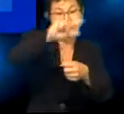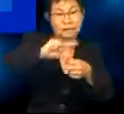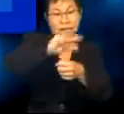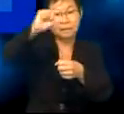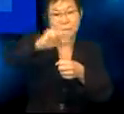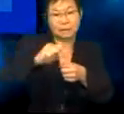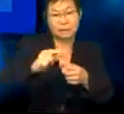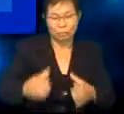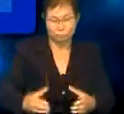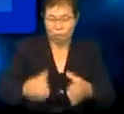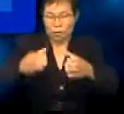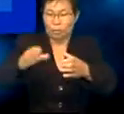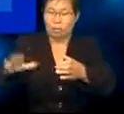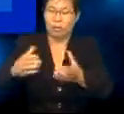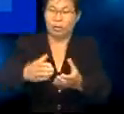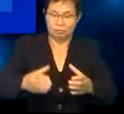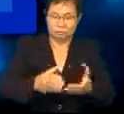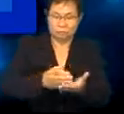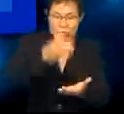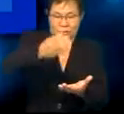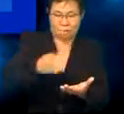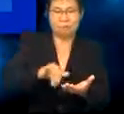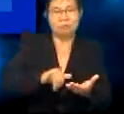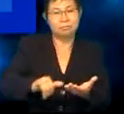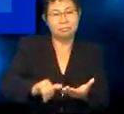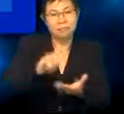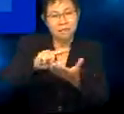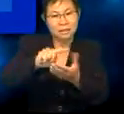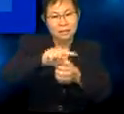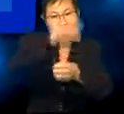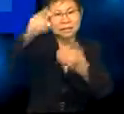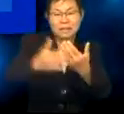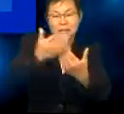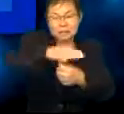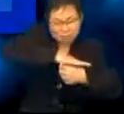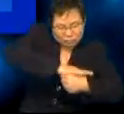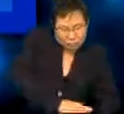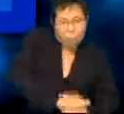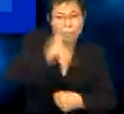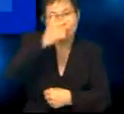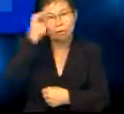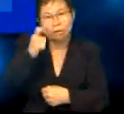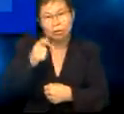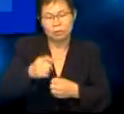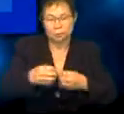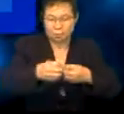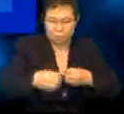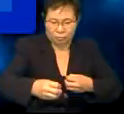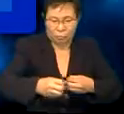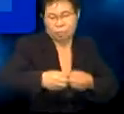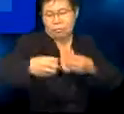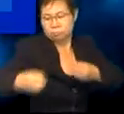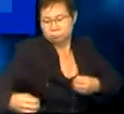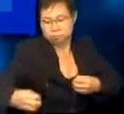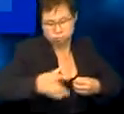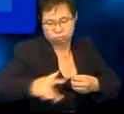Gases take on the volume of their containers. Gases are easy to compress because the particles